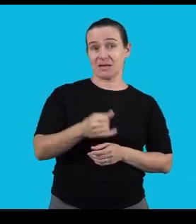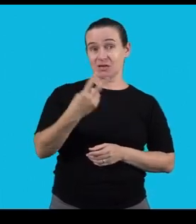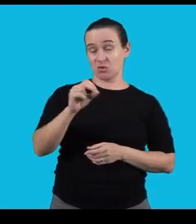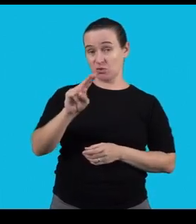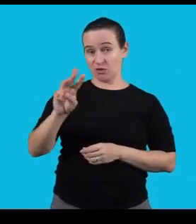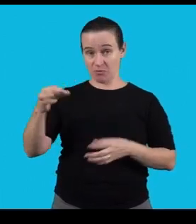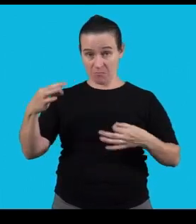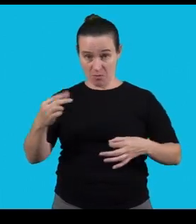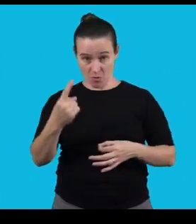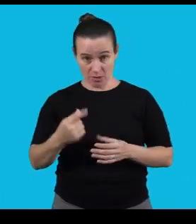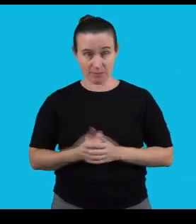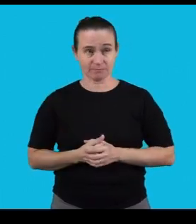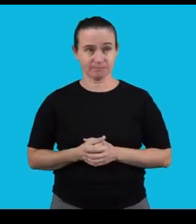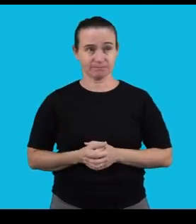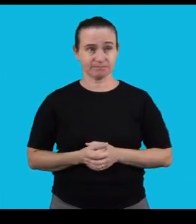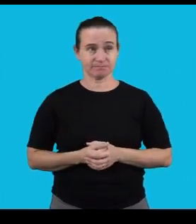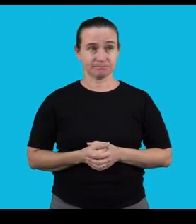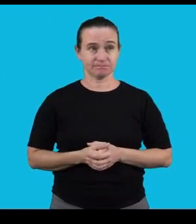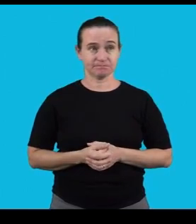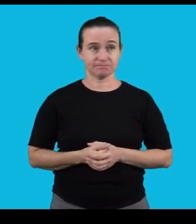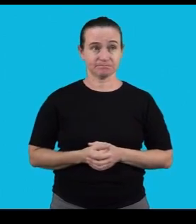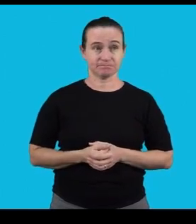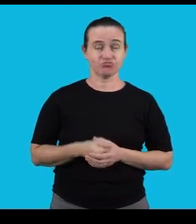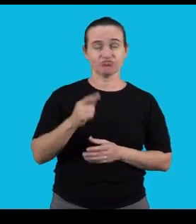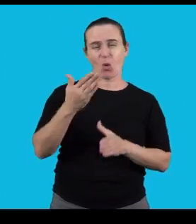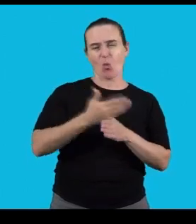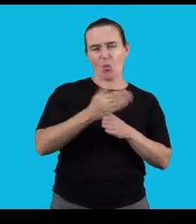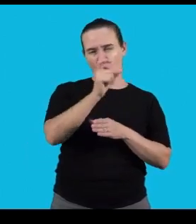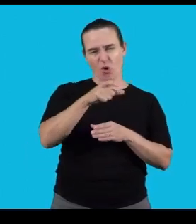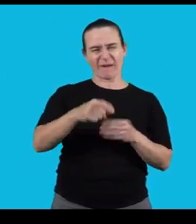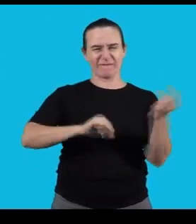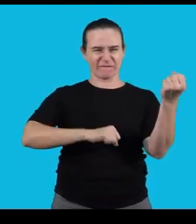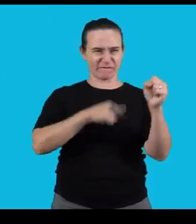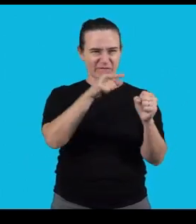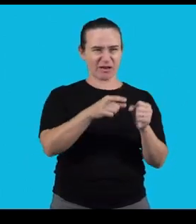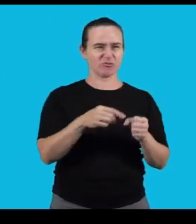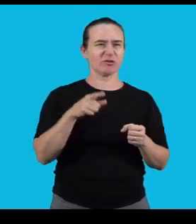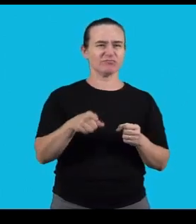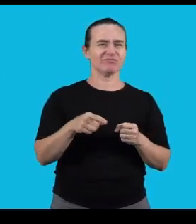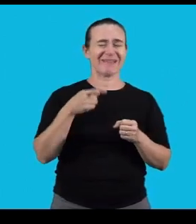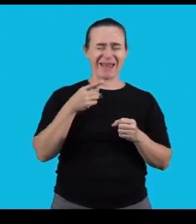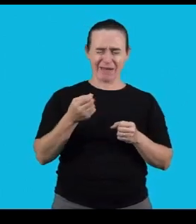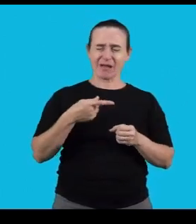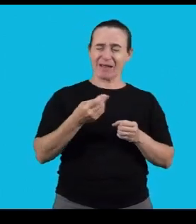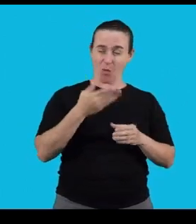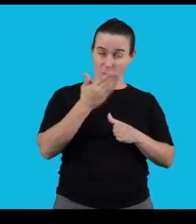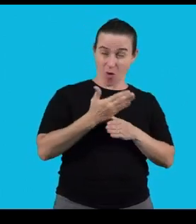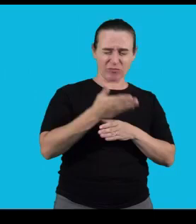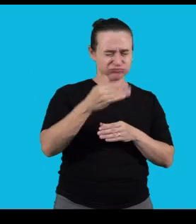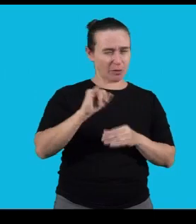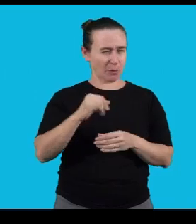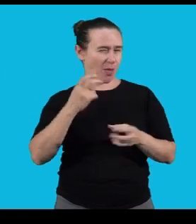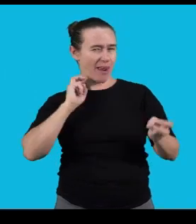May 2023, paper 1, 2.6. Workers in some factories are constantly exposed